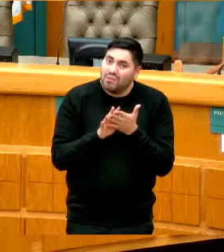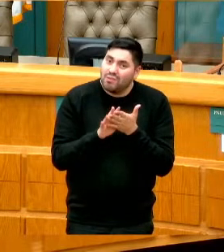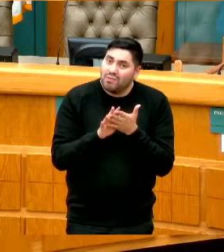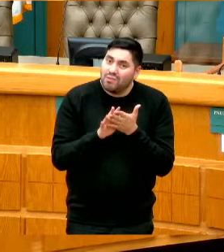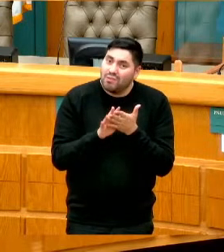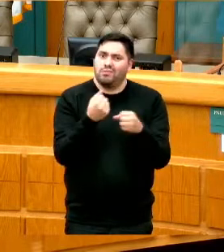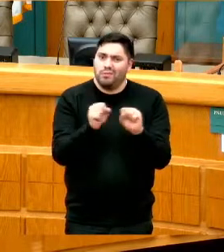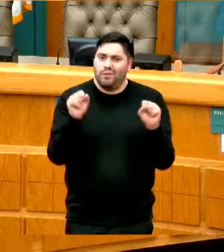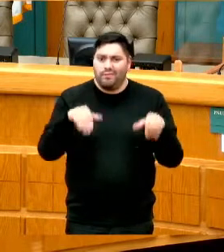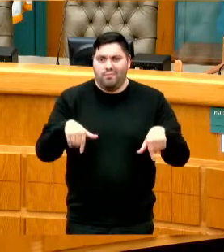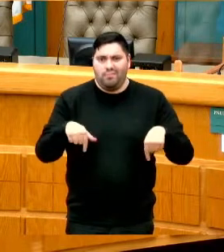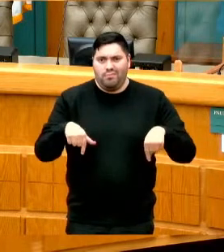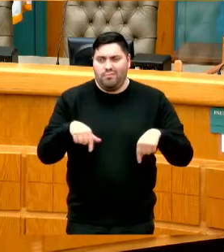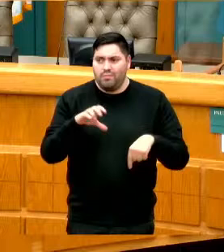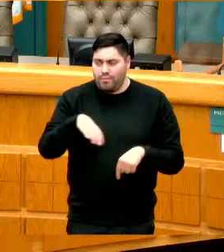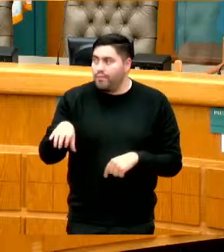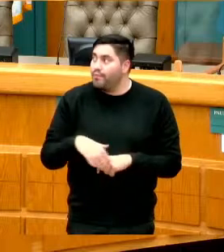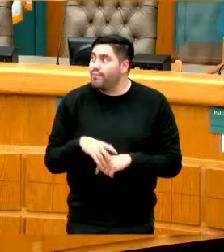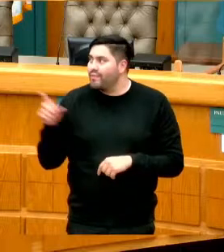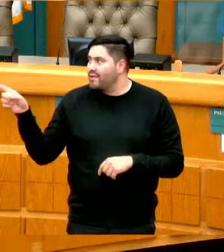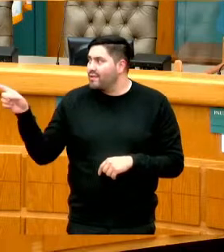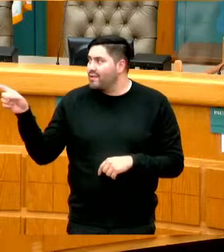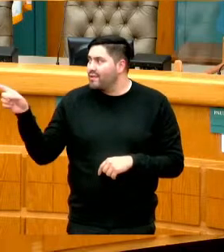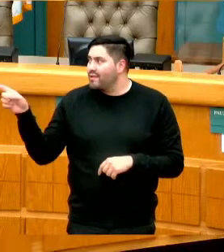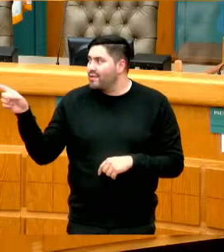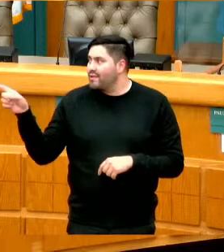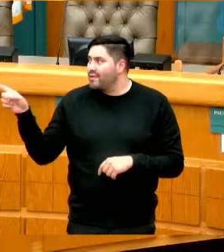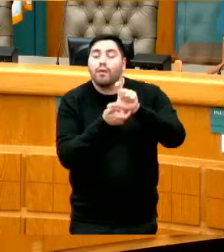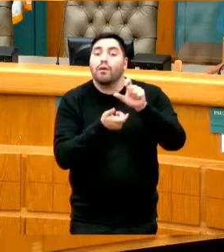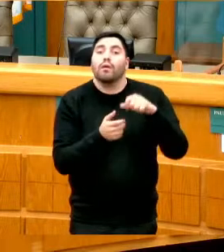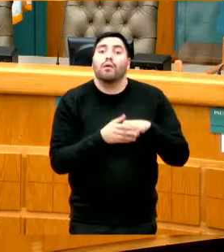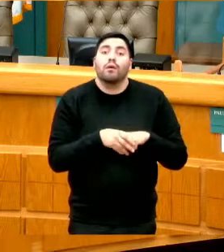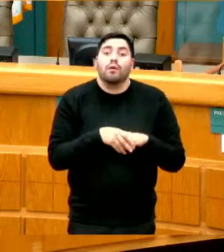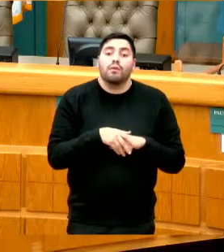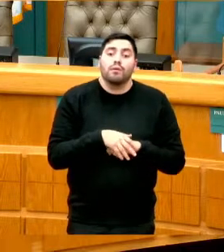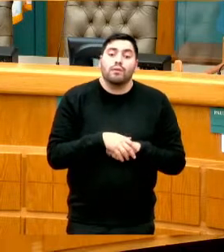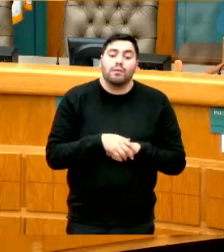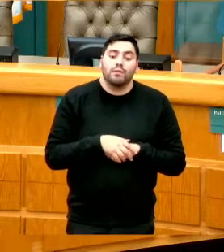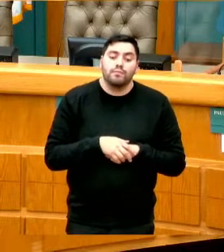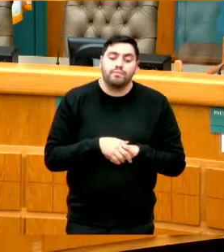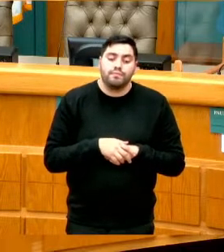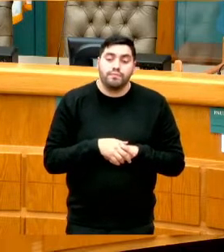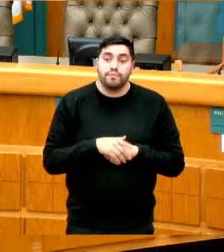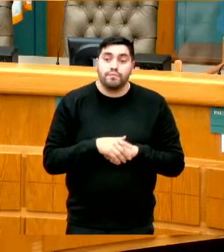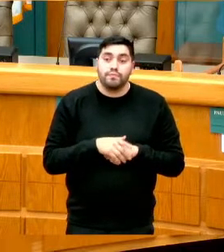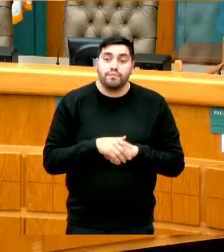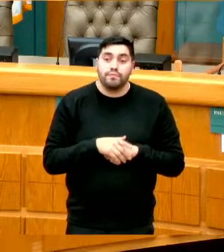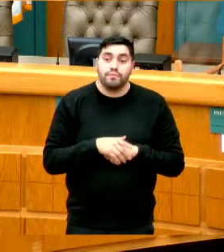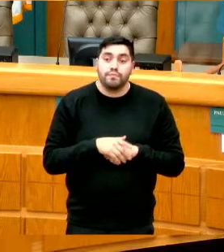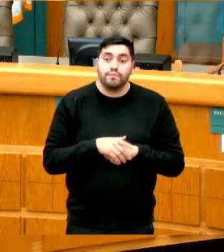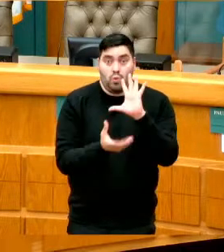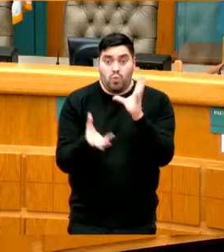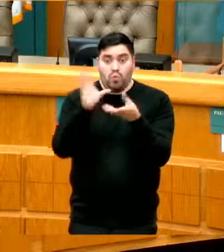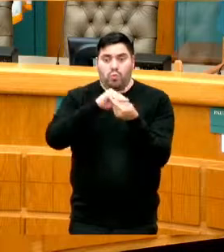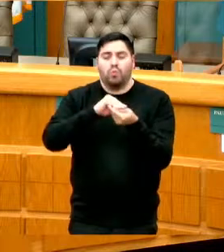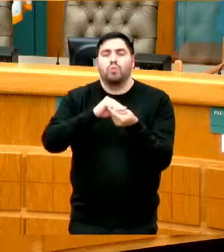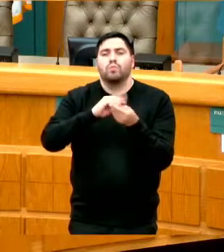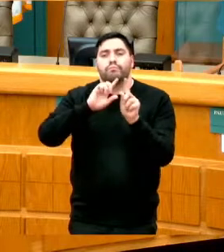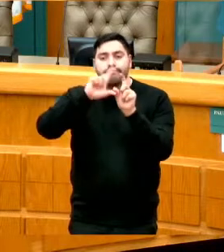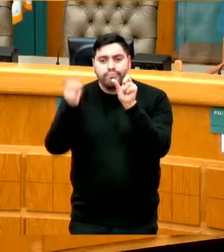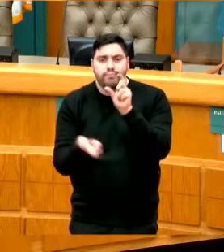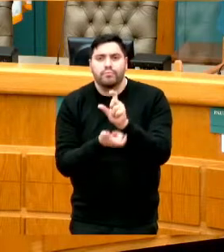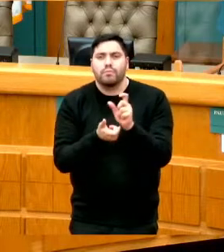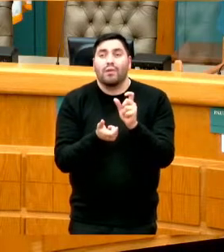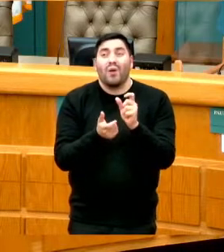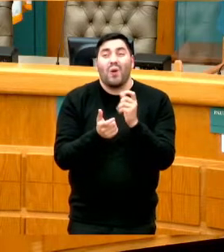This next slide basically is the pie diagram, and what it shows is that you see a total here, all the numbers added together total